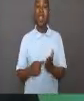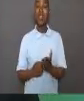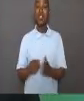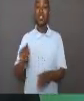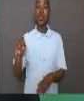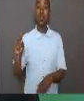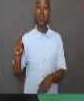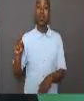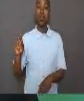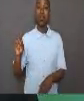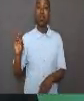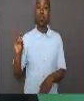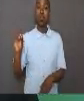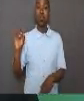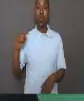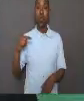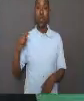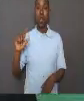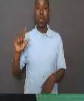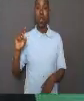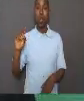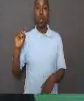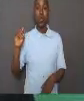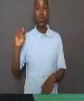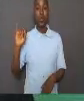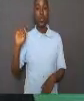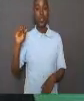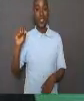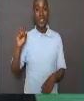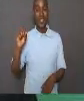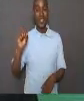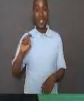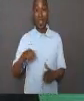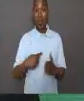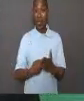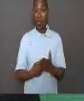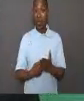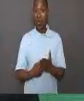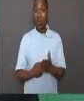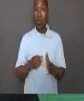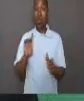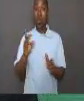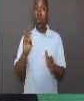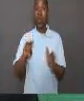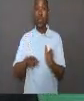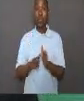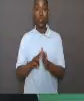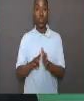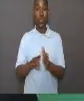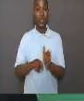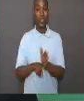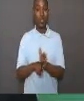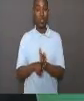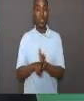sections of the tapeworm that remain attached to each other for